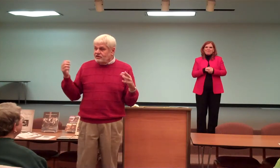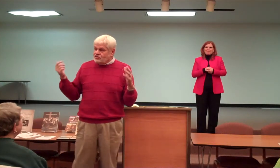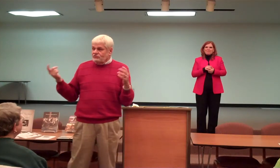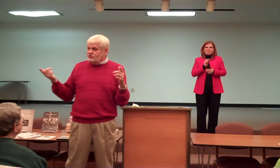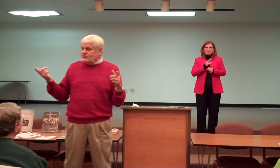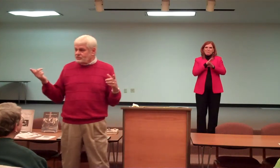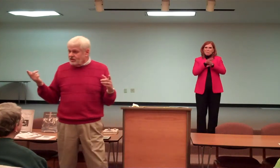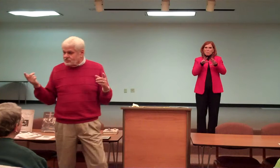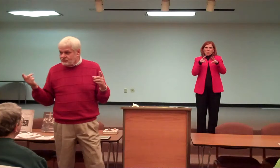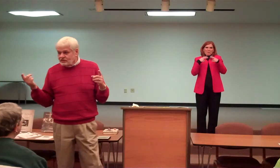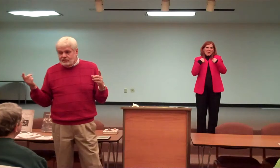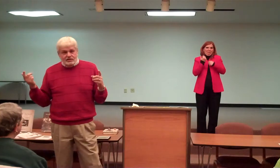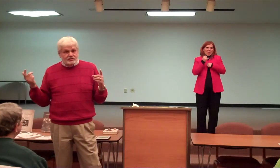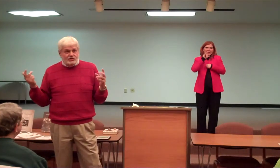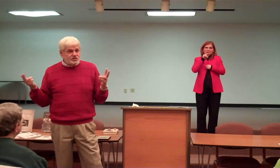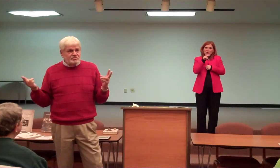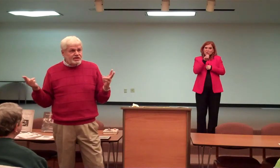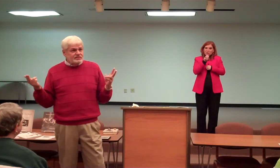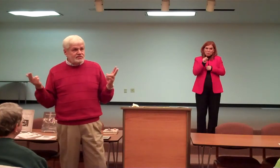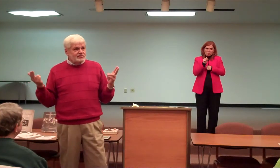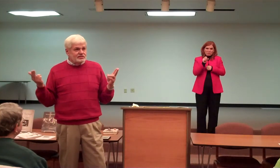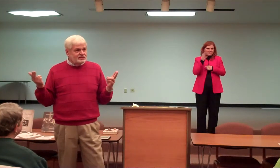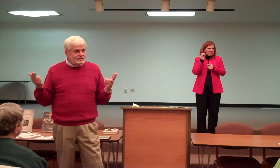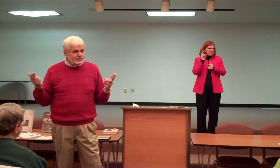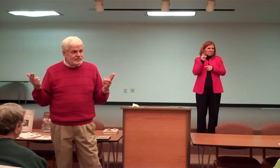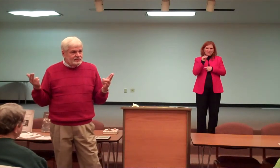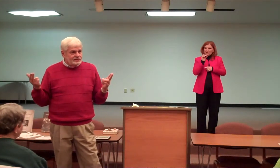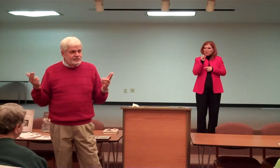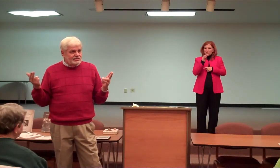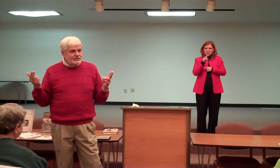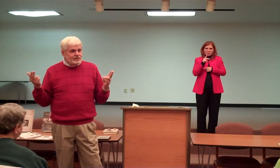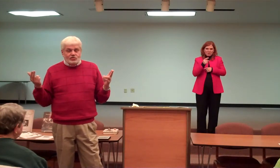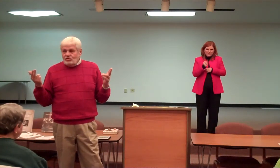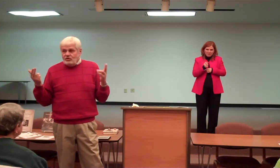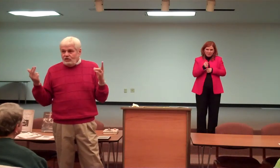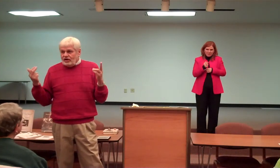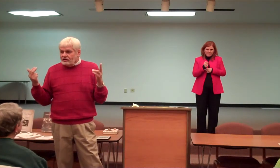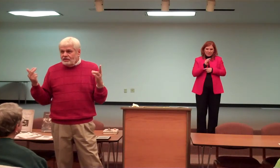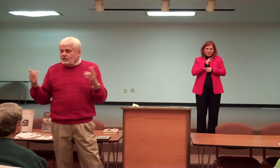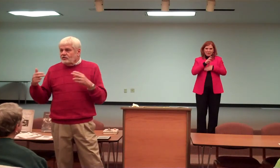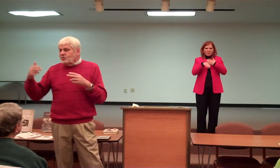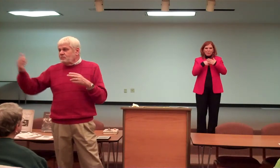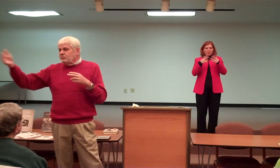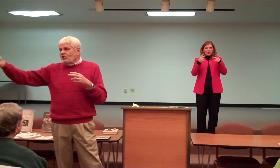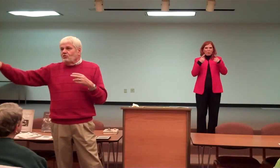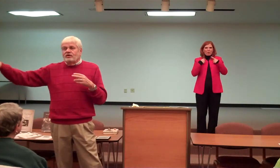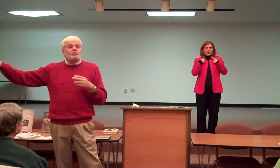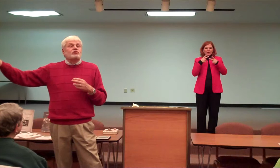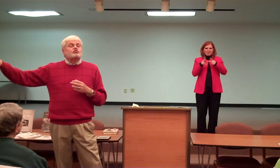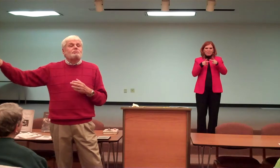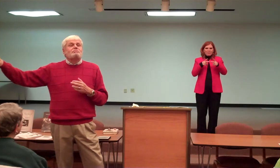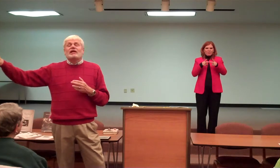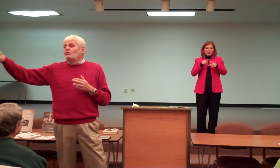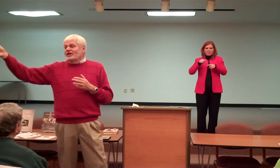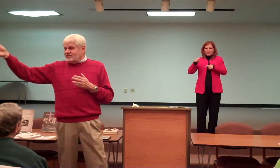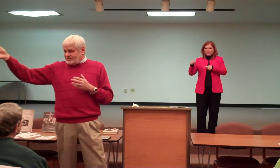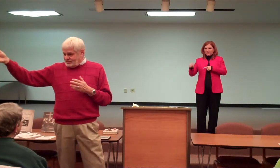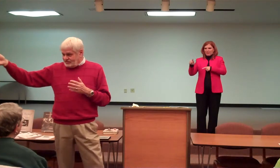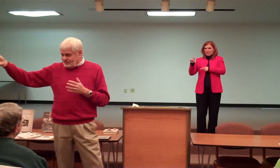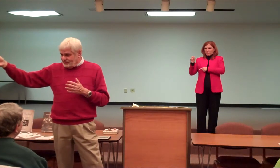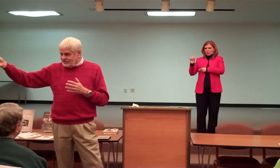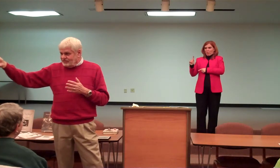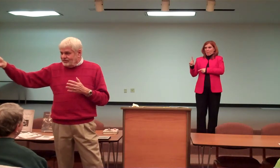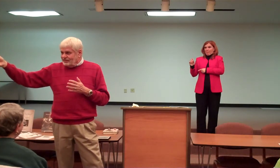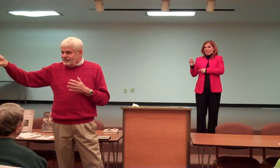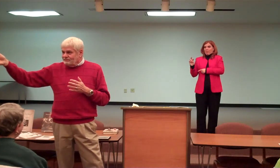We didn't have any Joneses on my street. No Smiths. We all had, and the people below me were